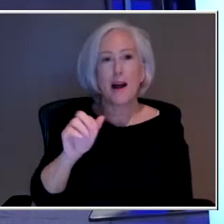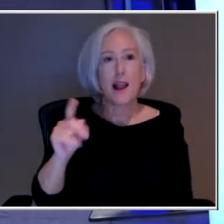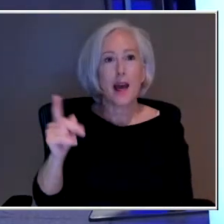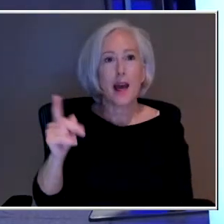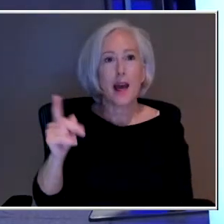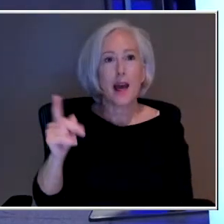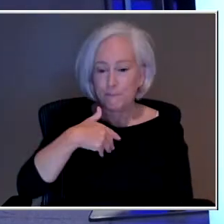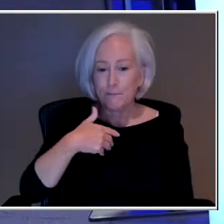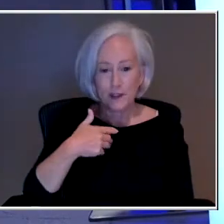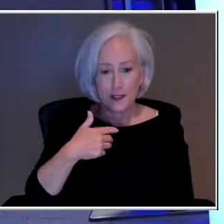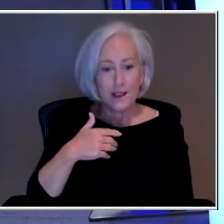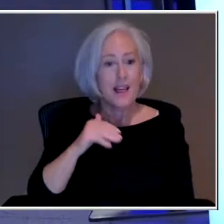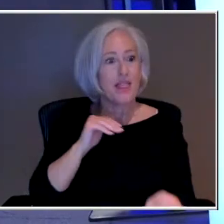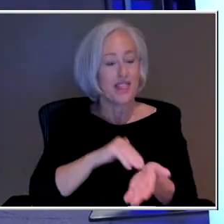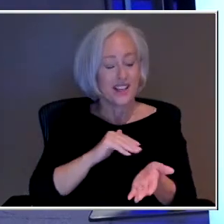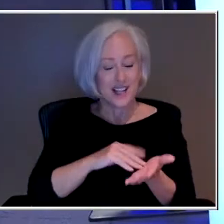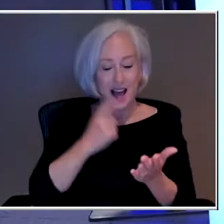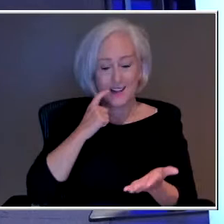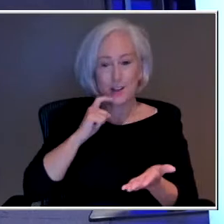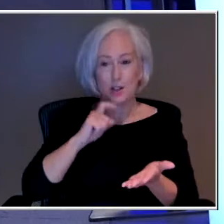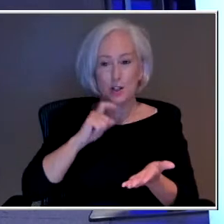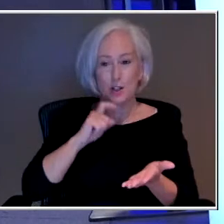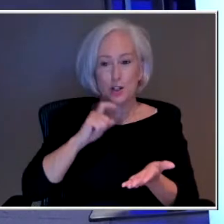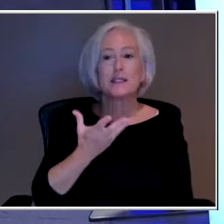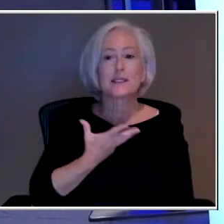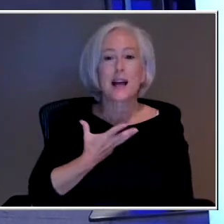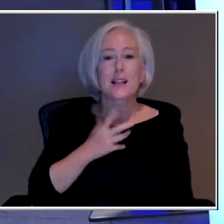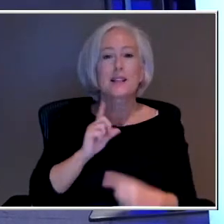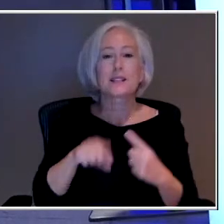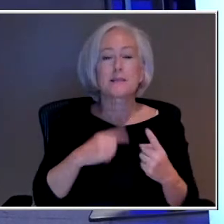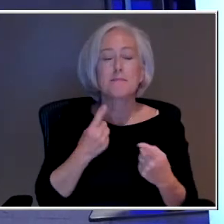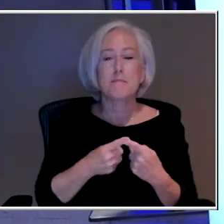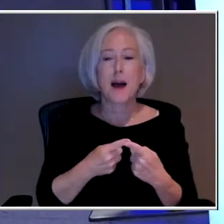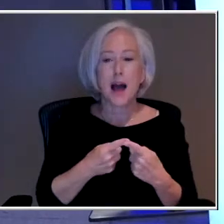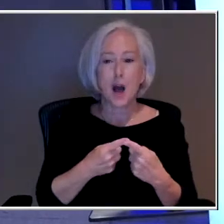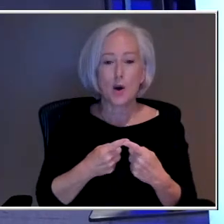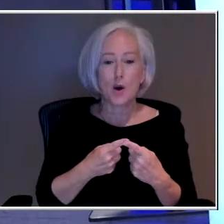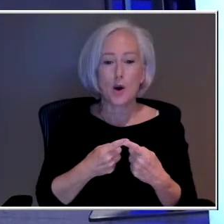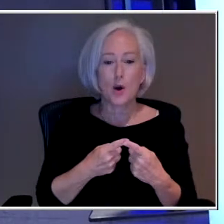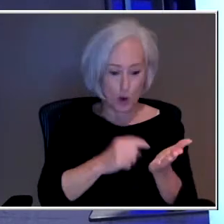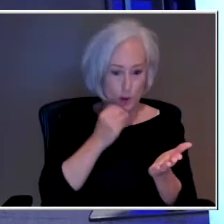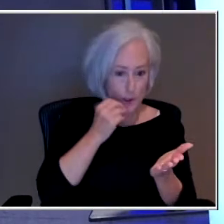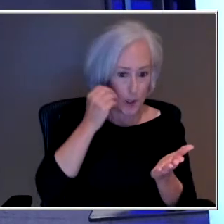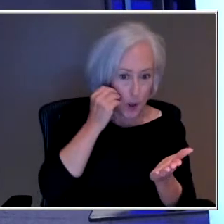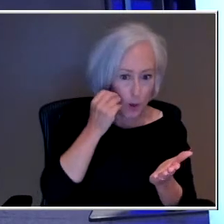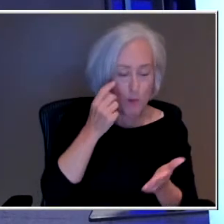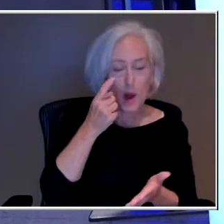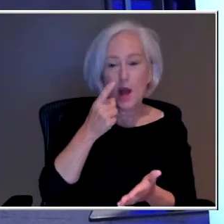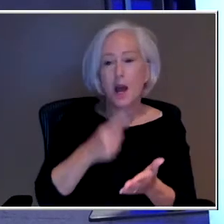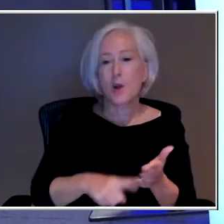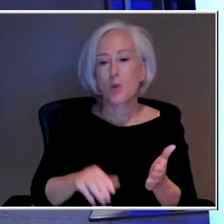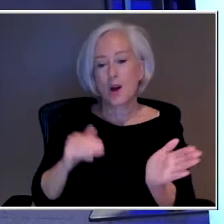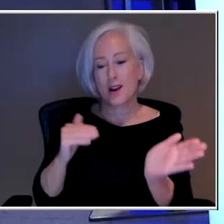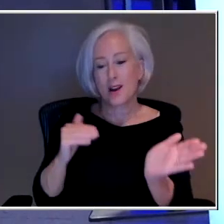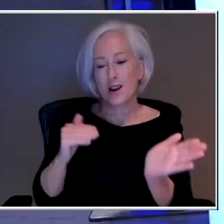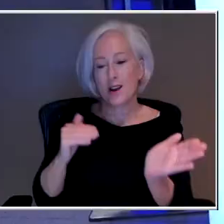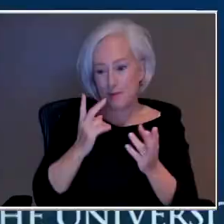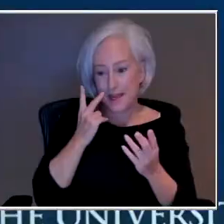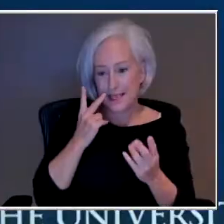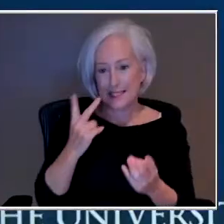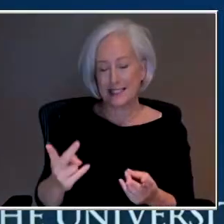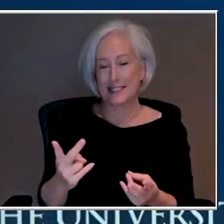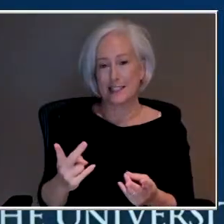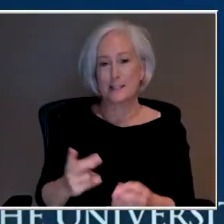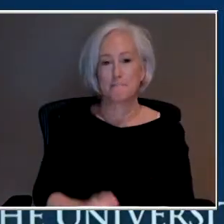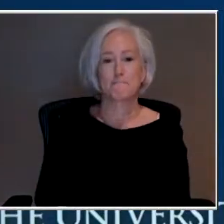doctor did. Tell us about the difference between what you wouldn't notice at home, but what a doctor would see when you come to even your pediatrician. Yeah, so